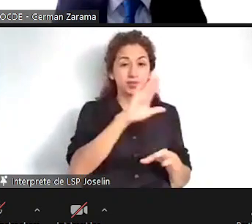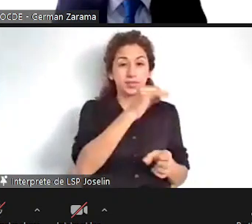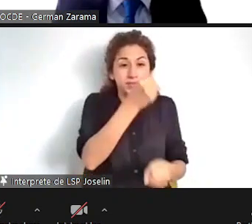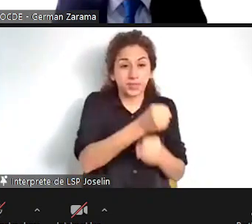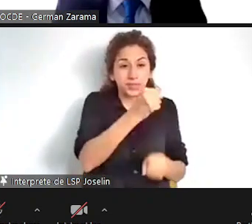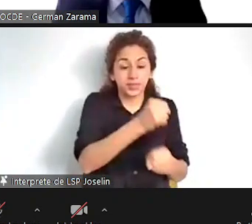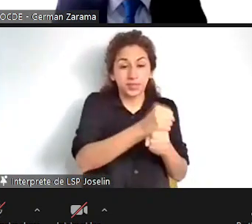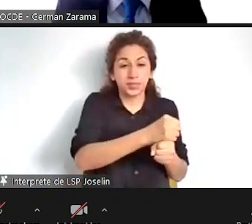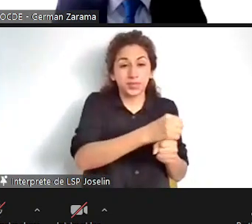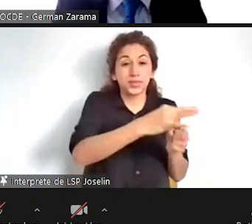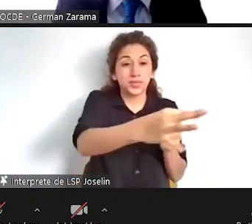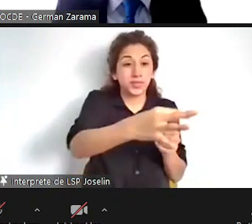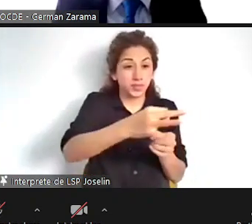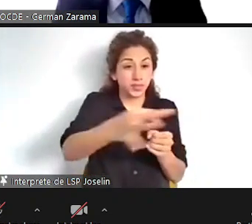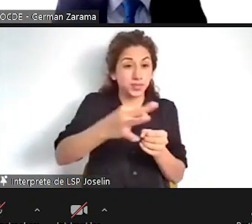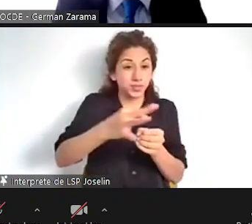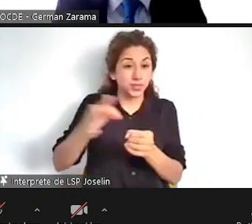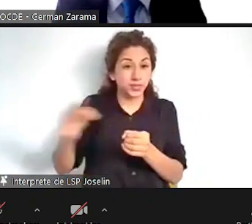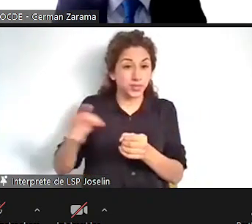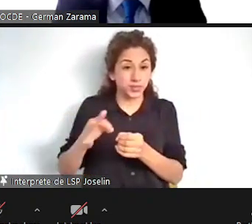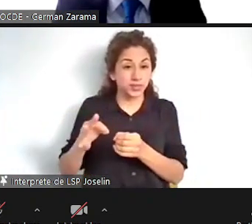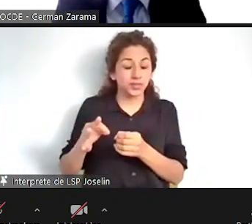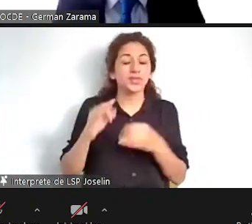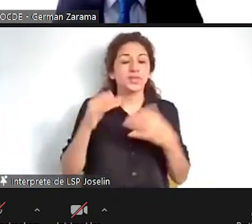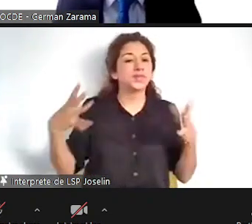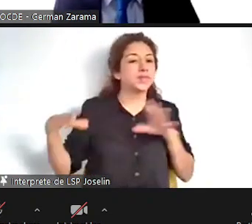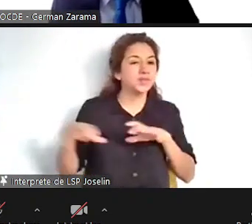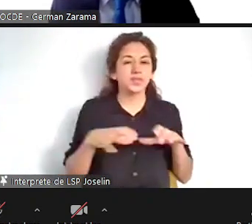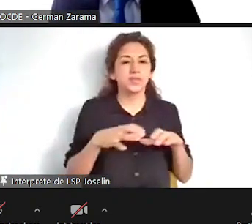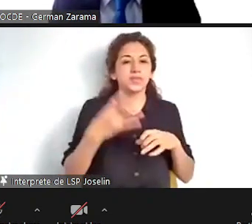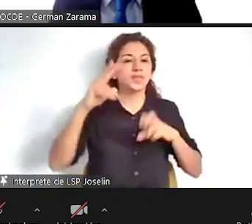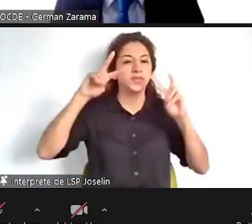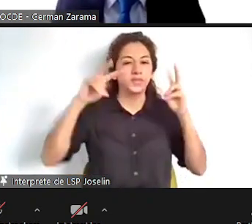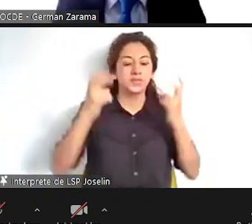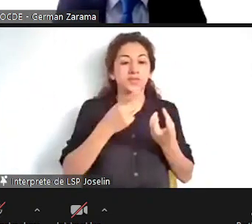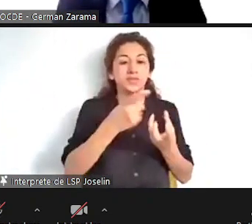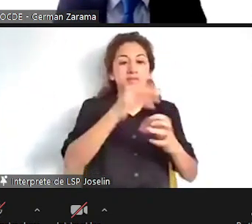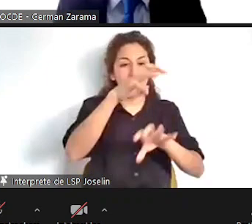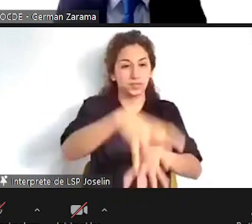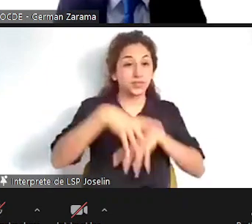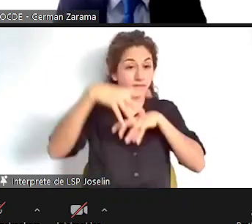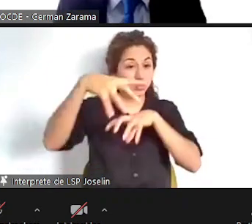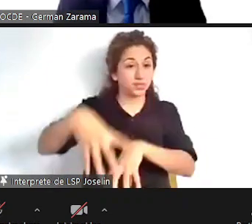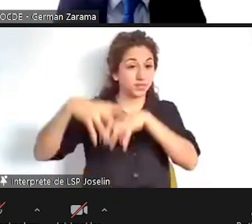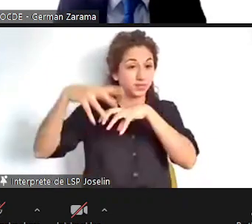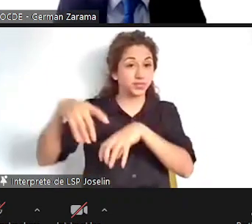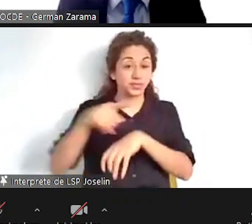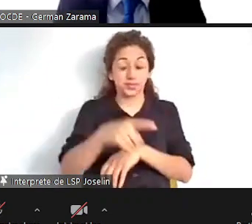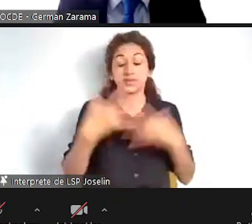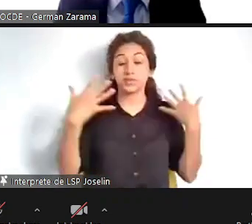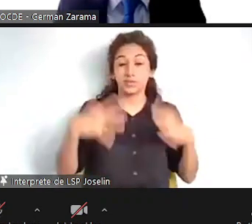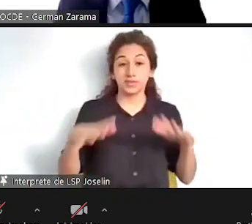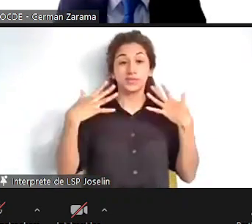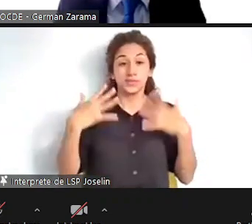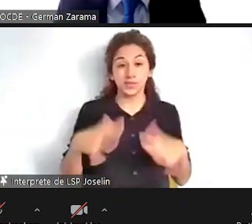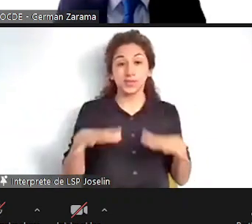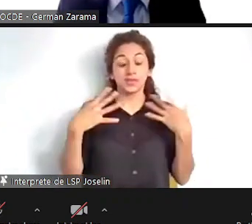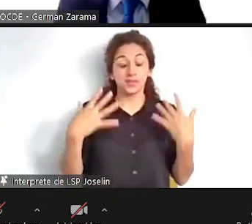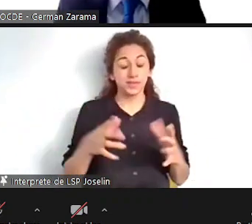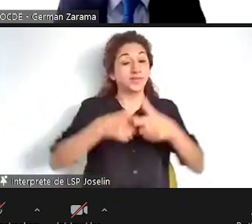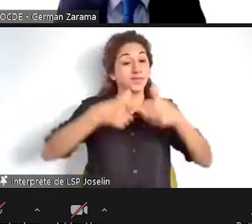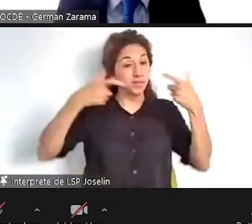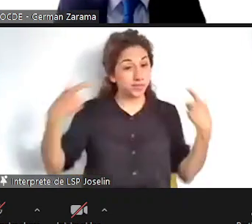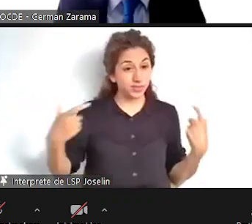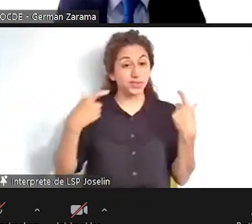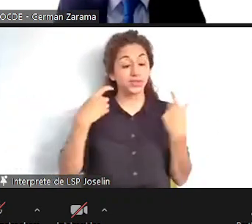economic activity on the rural areas is to to agriculture imagine the challenge that we